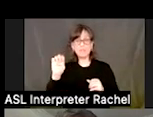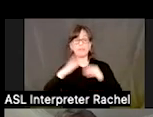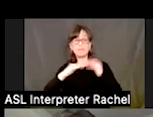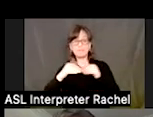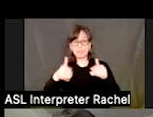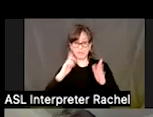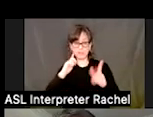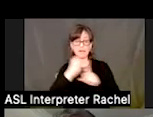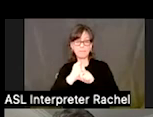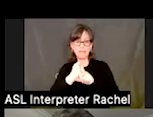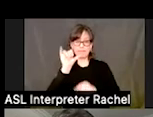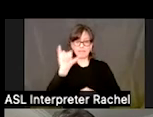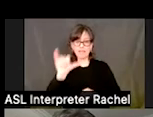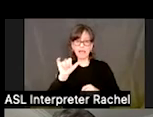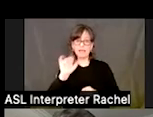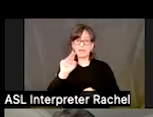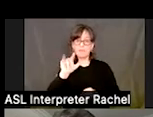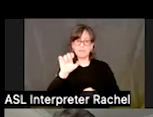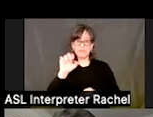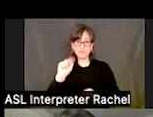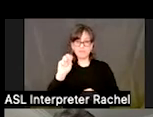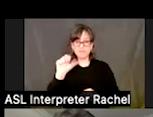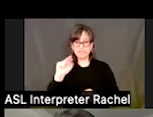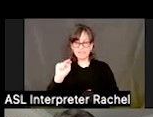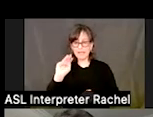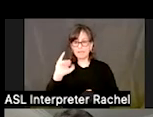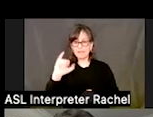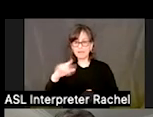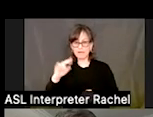mission in San Miguel. Next slide, please.